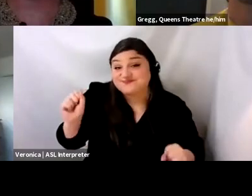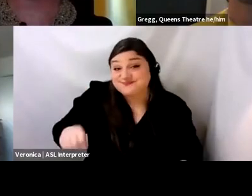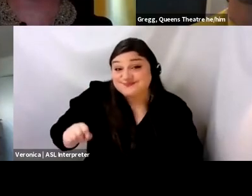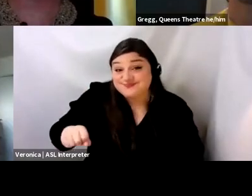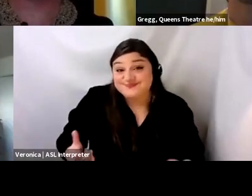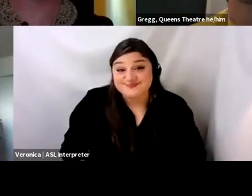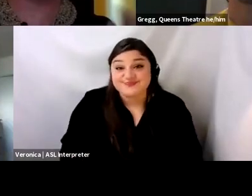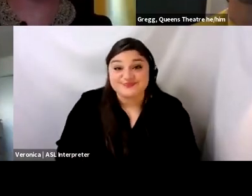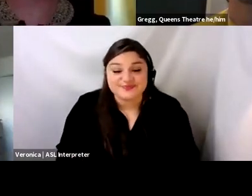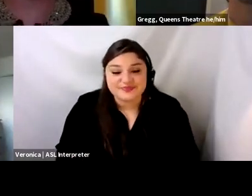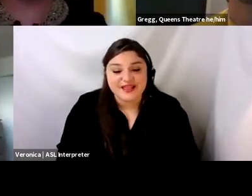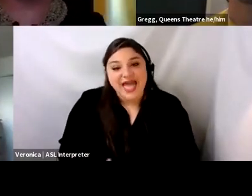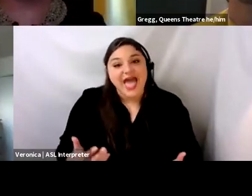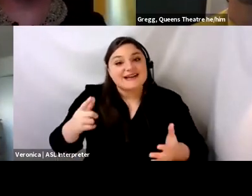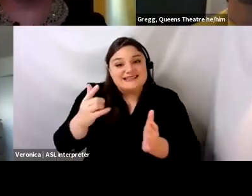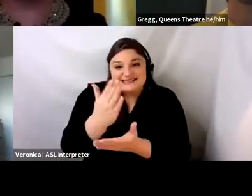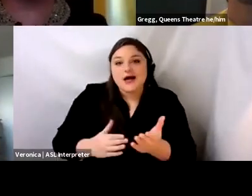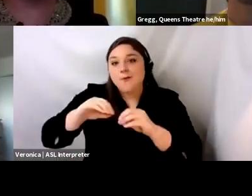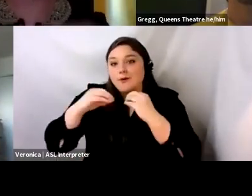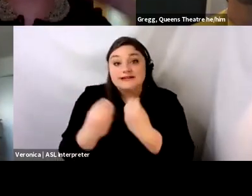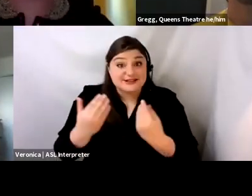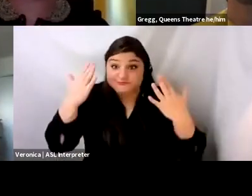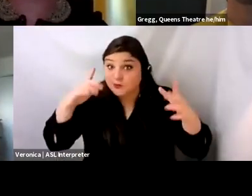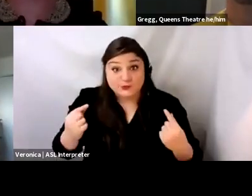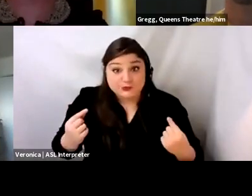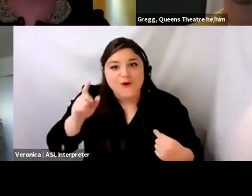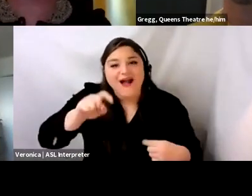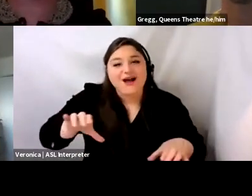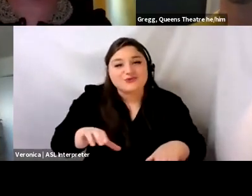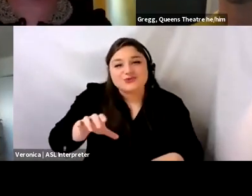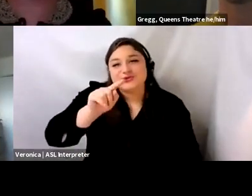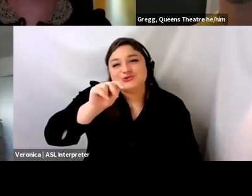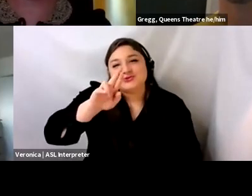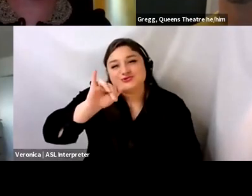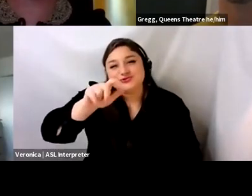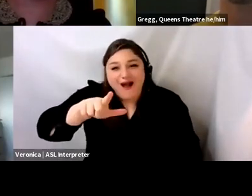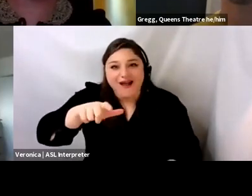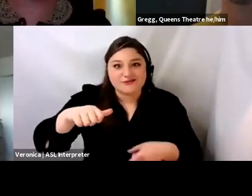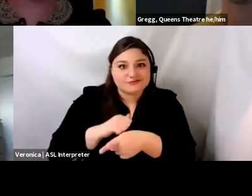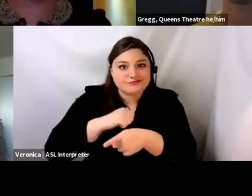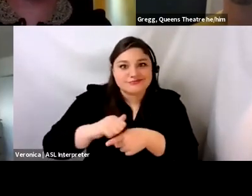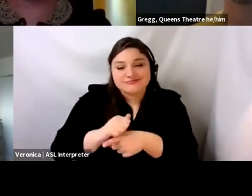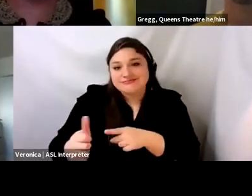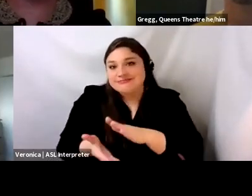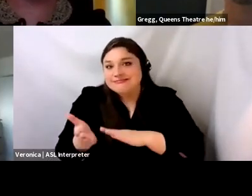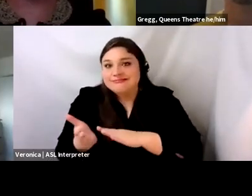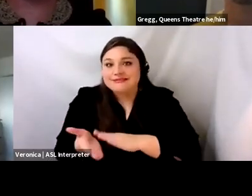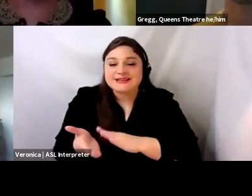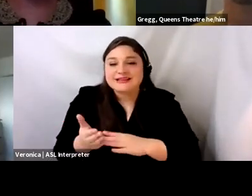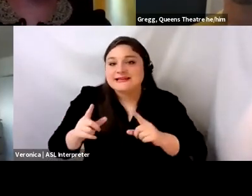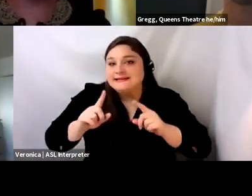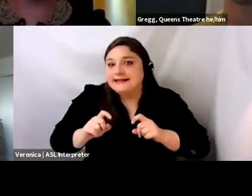do a trial run within the organization itself before you actually provided the virtual event